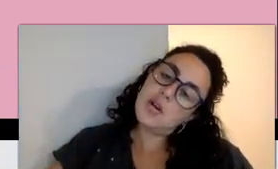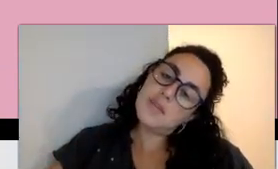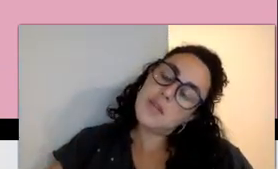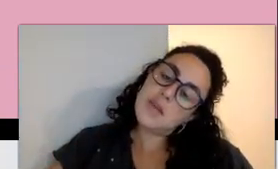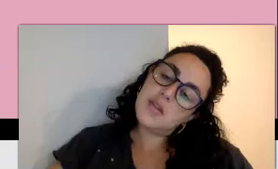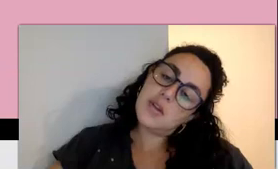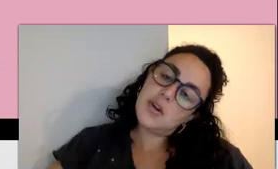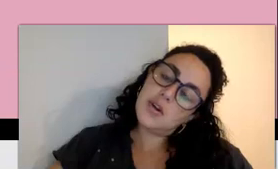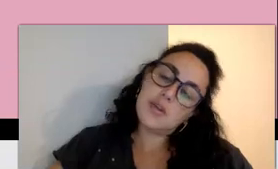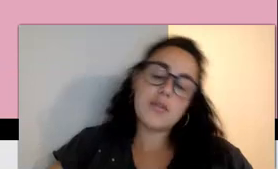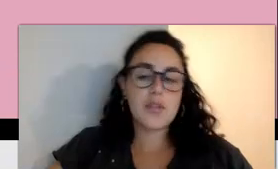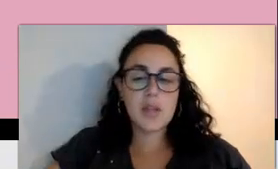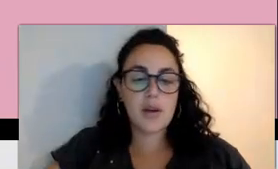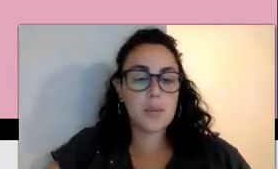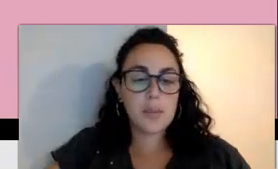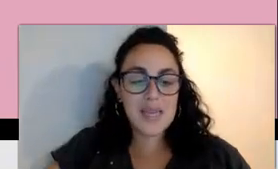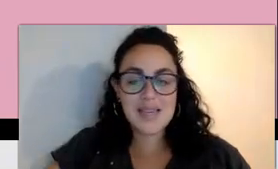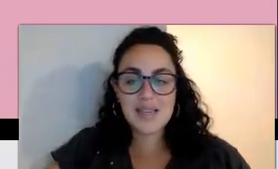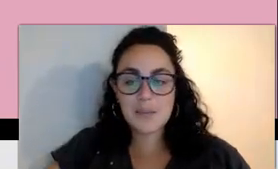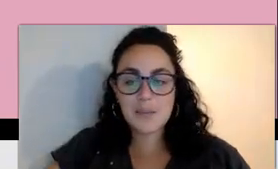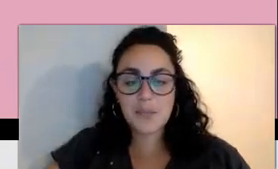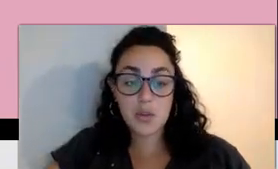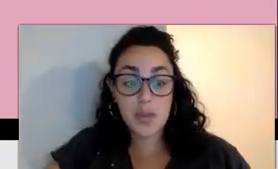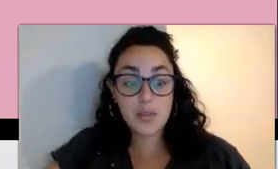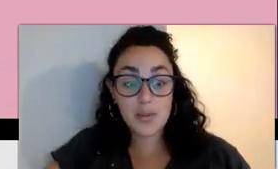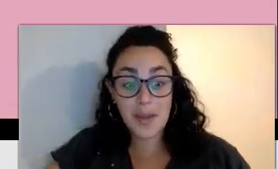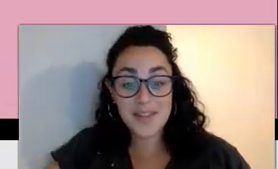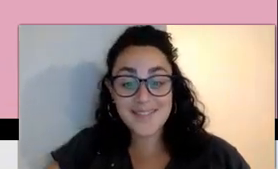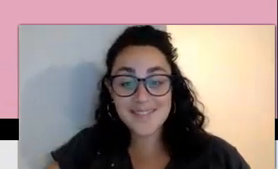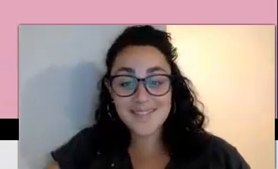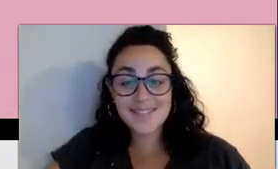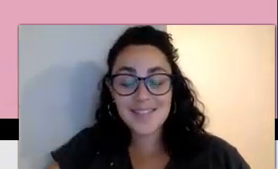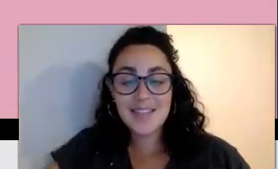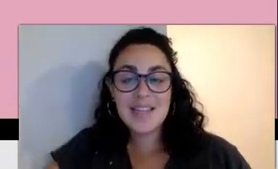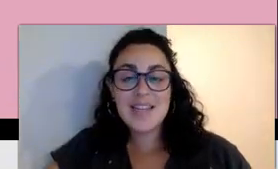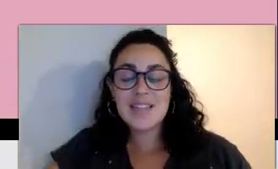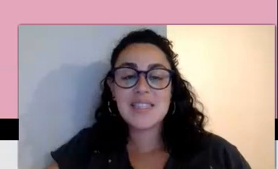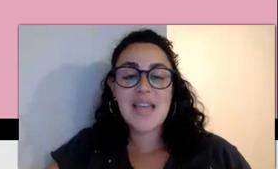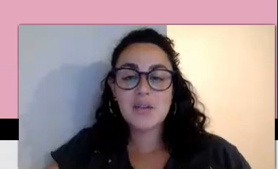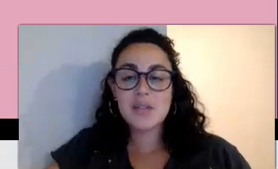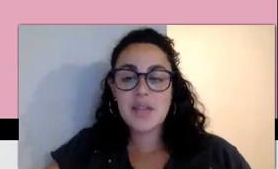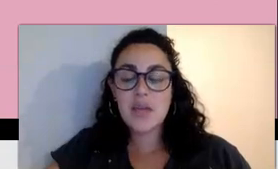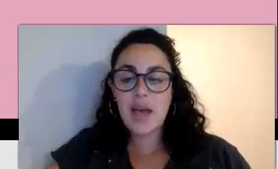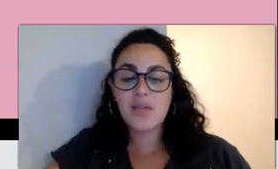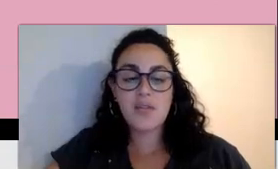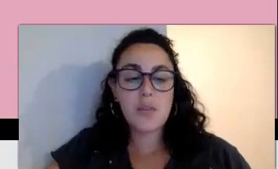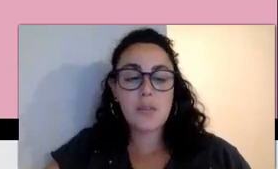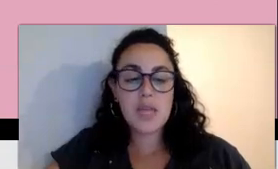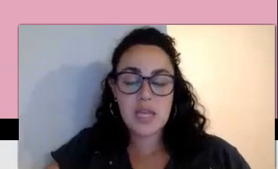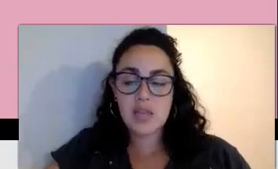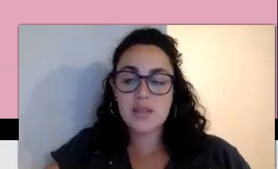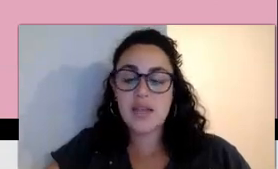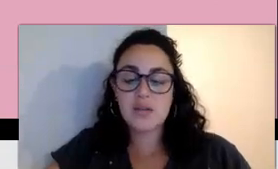your arms to make the curve for the letter P. Can you make this with your body? The sound that we have